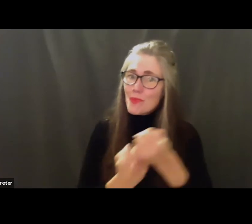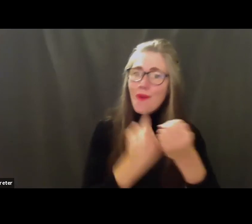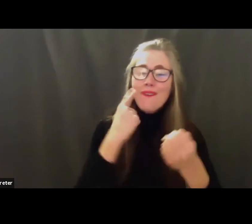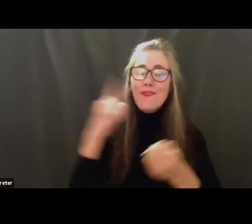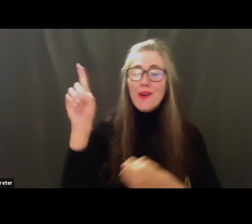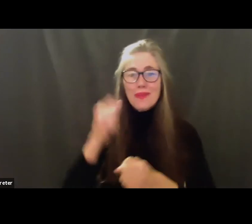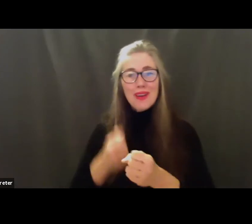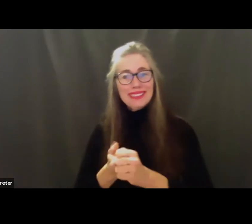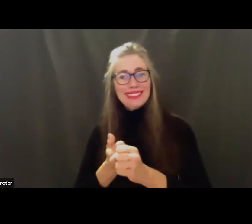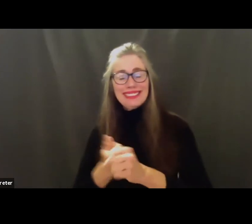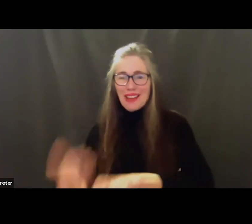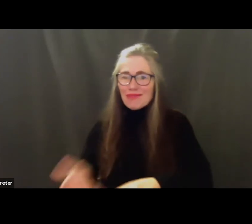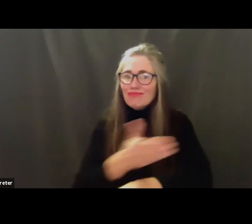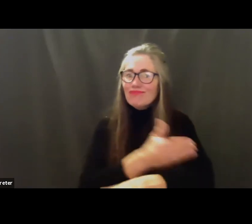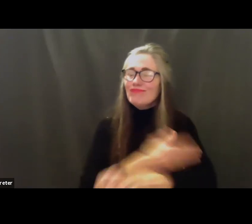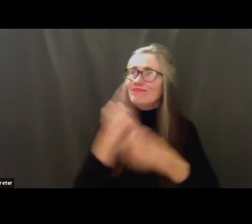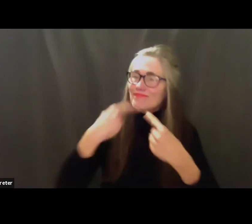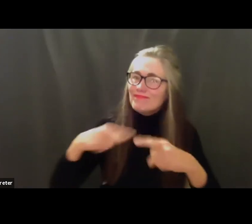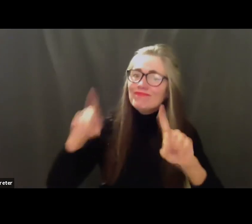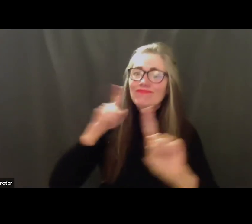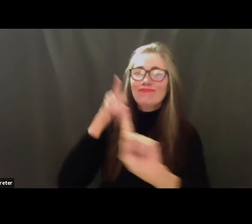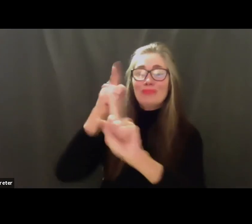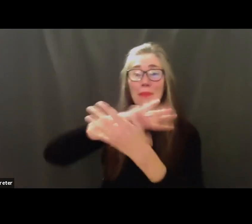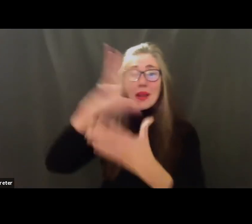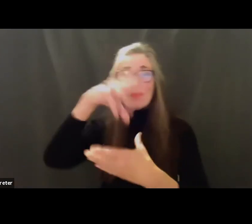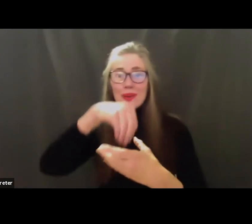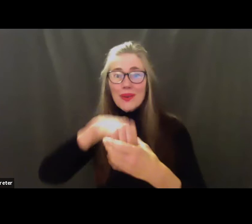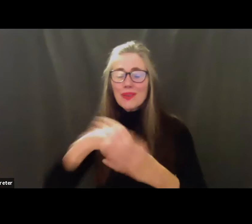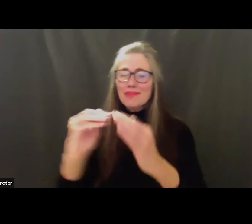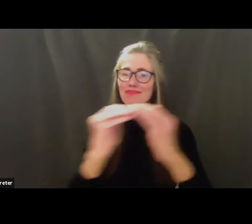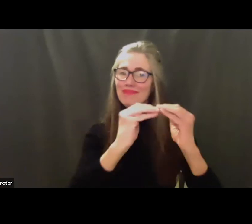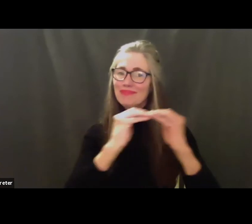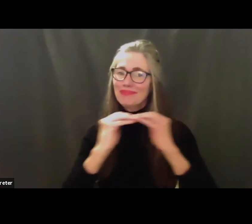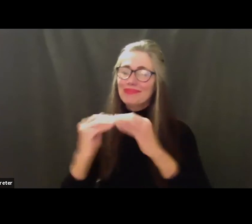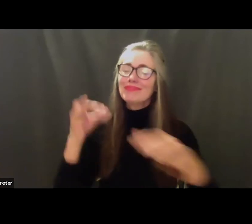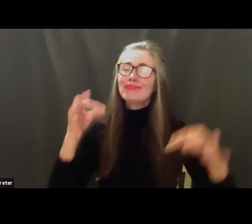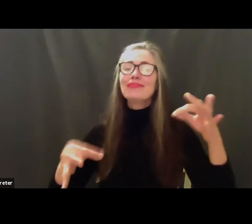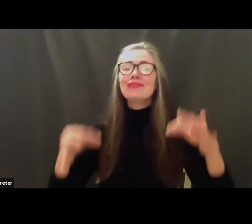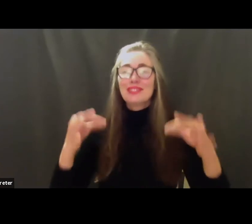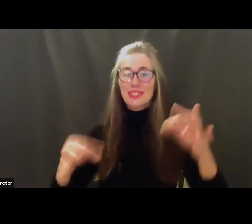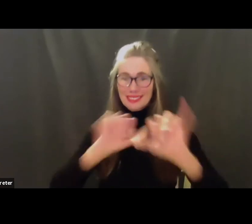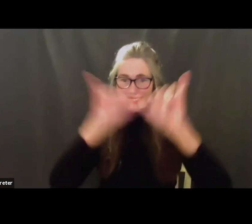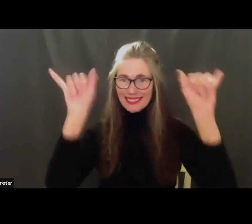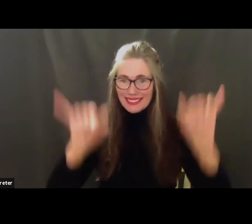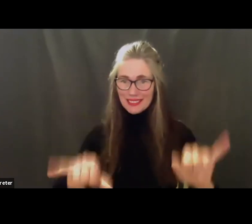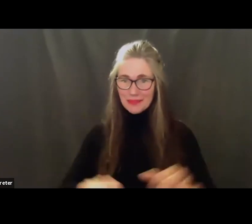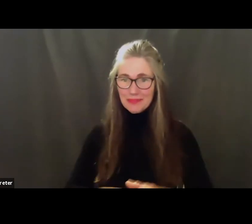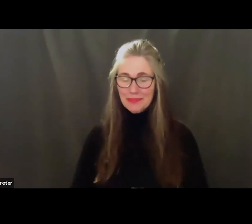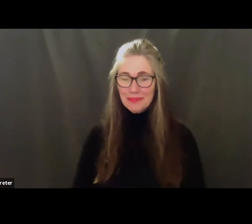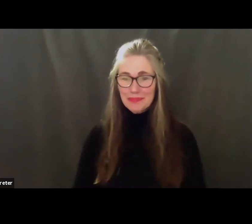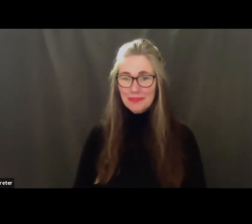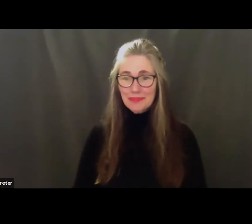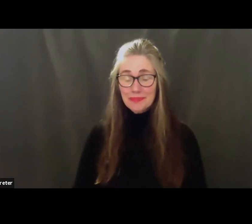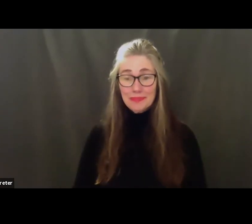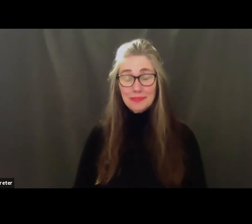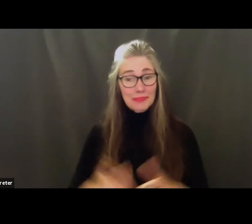to realize its full potential as an inclusive, equitable, and just political system. I want to make